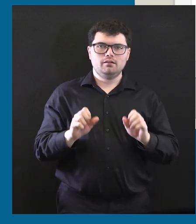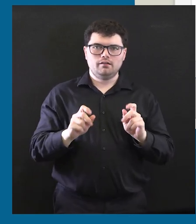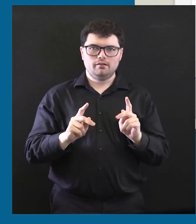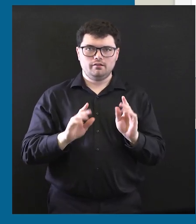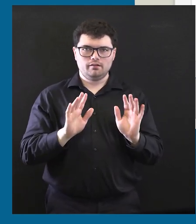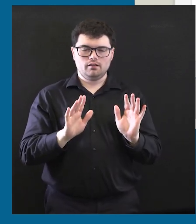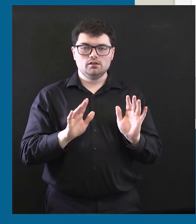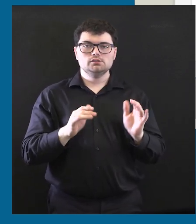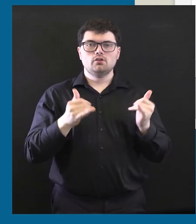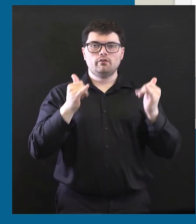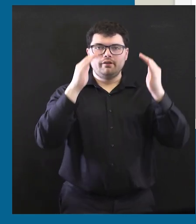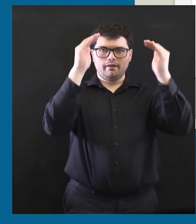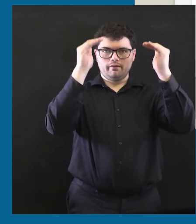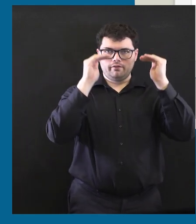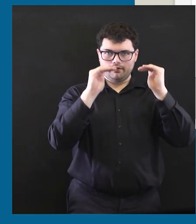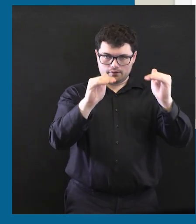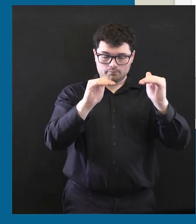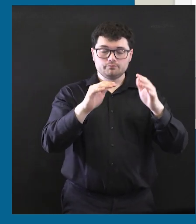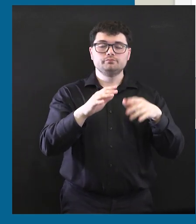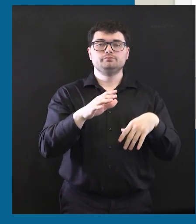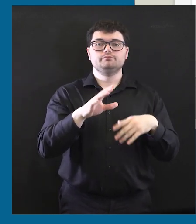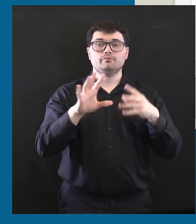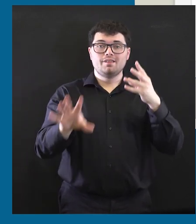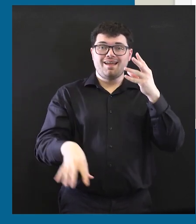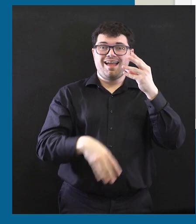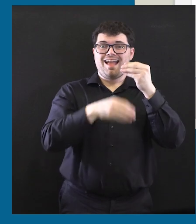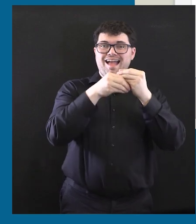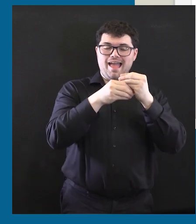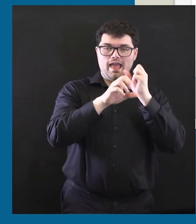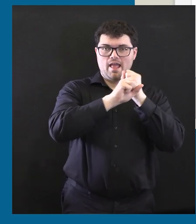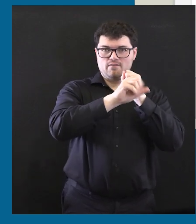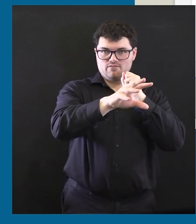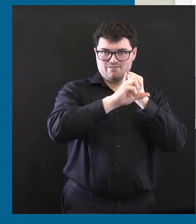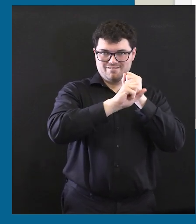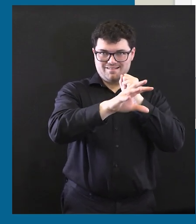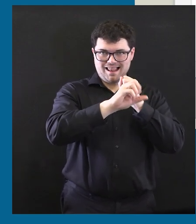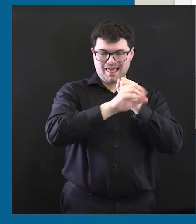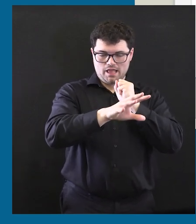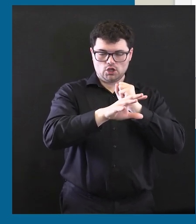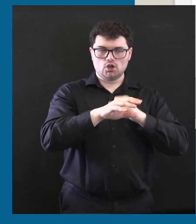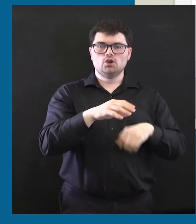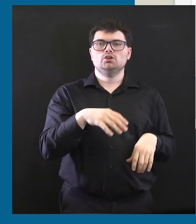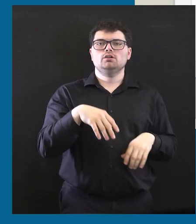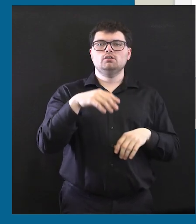upload. So next, you can add a flyer.